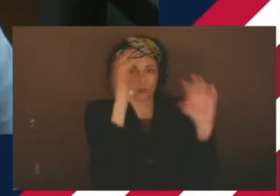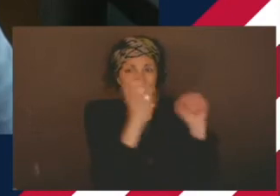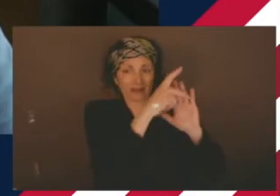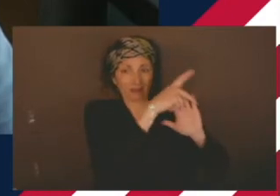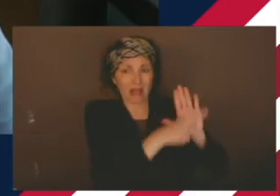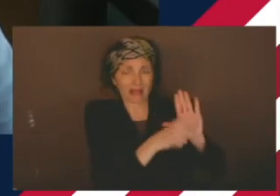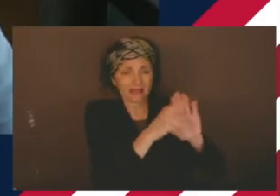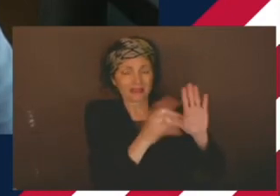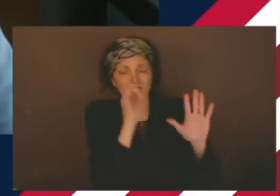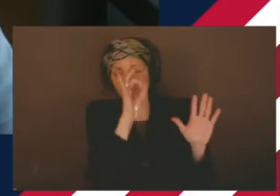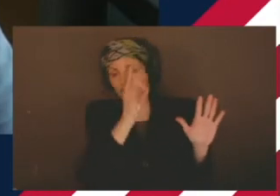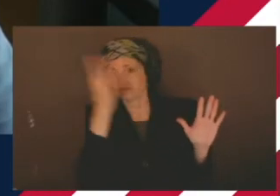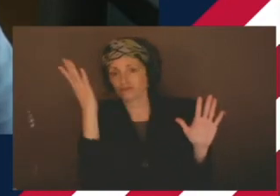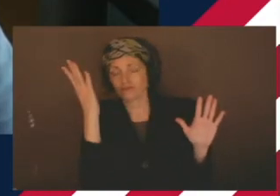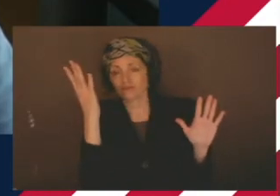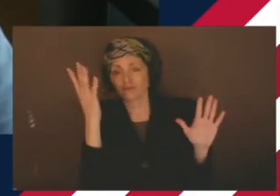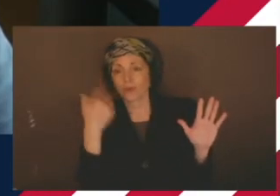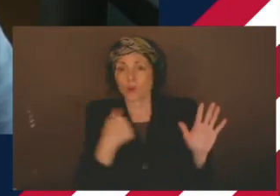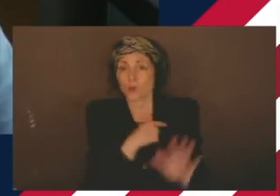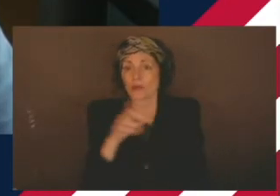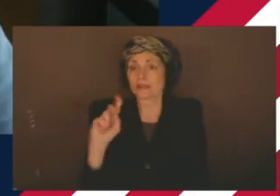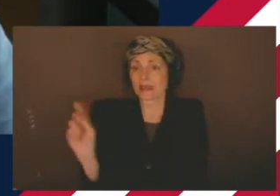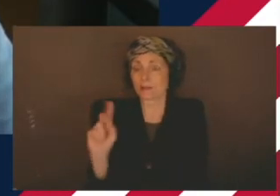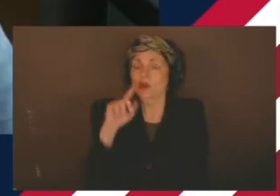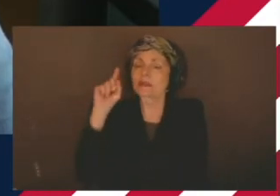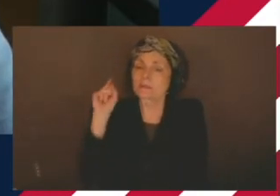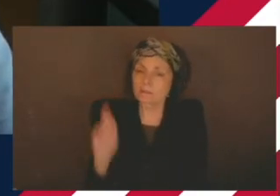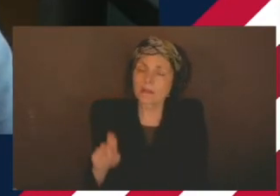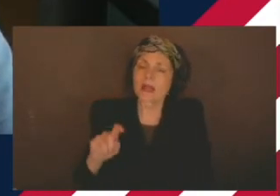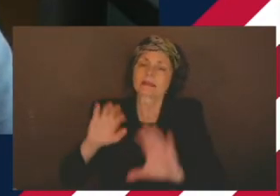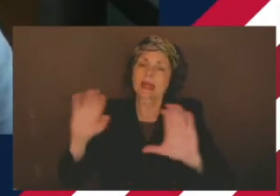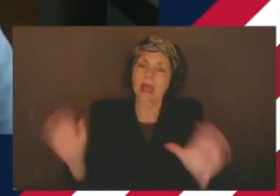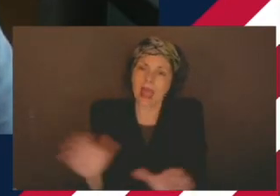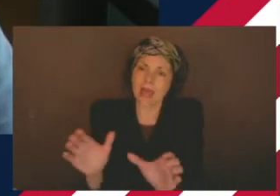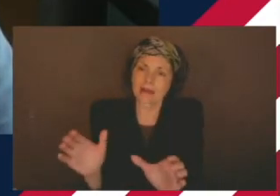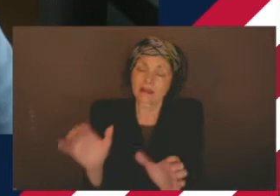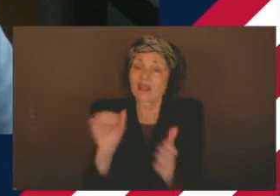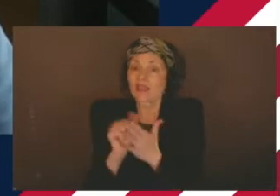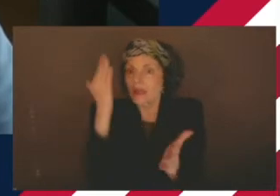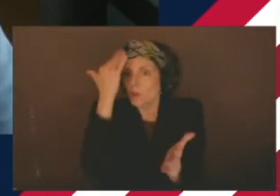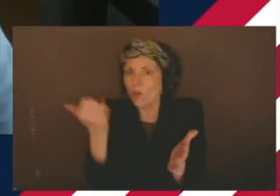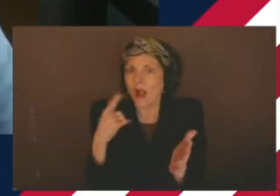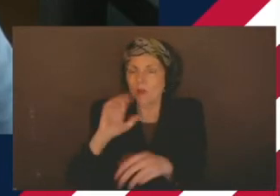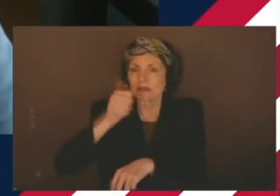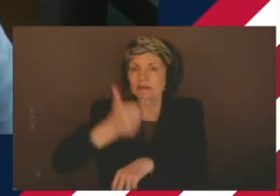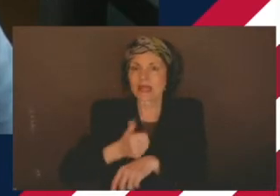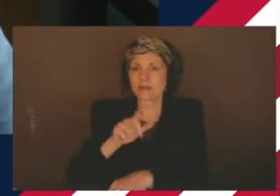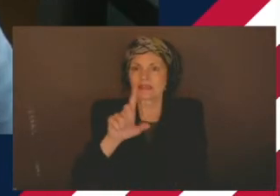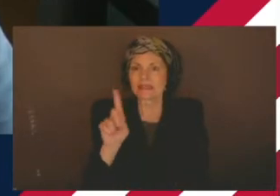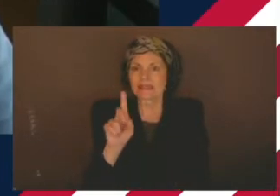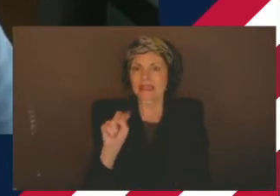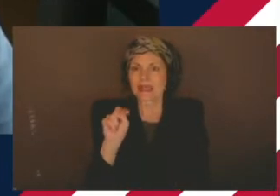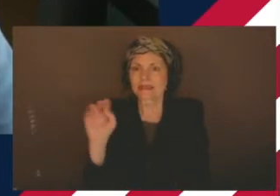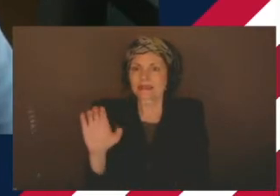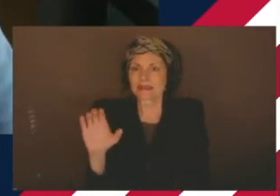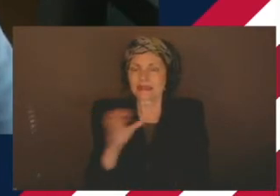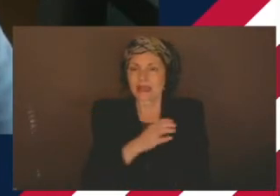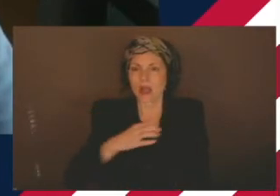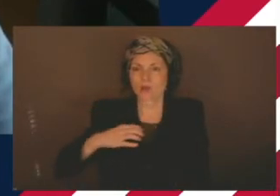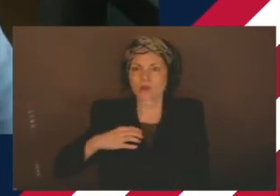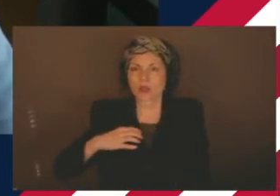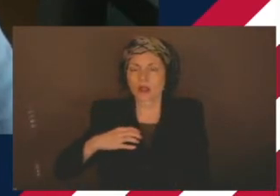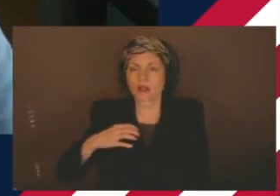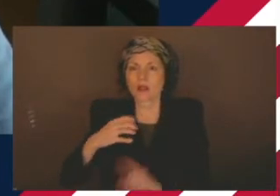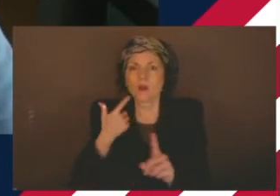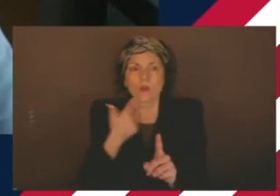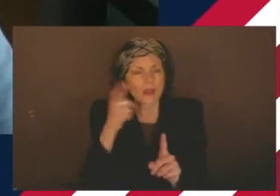responsibility to lead on this issue. That's why our DNC Council was established. That's why we launched a national listening tour, talking with a diverse set